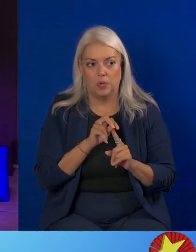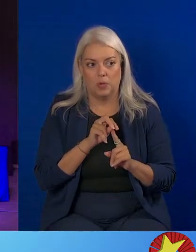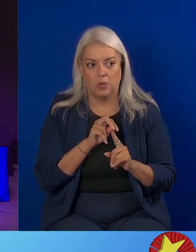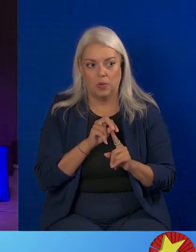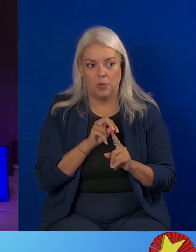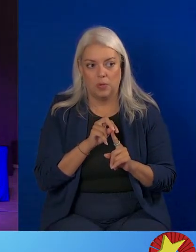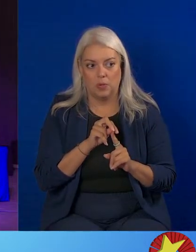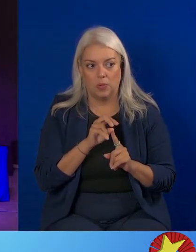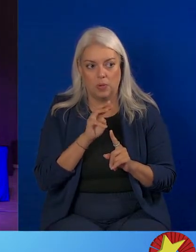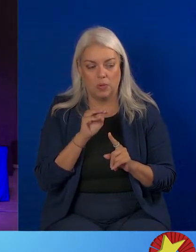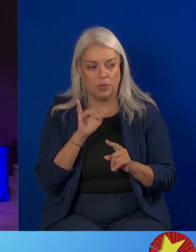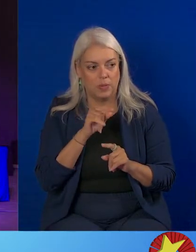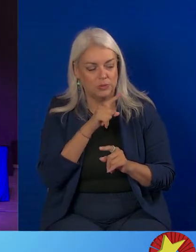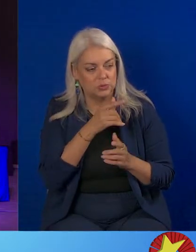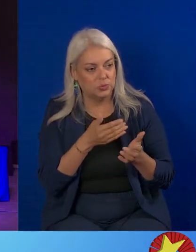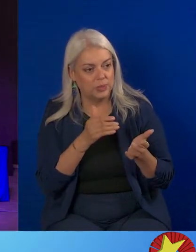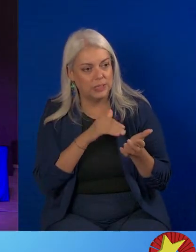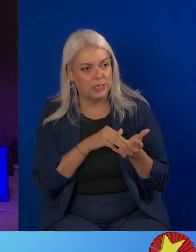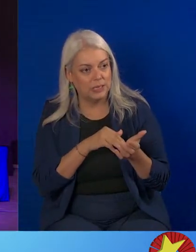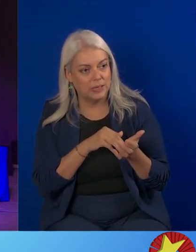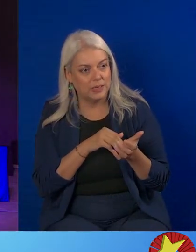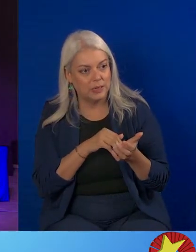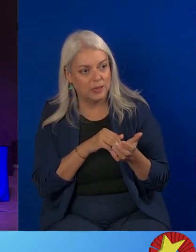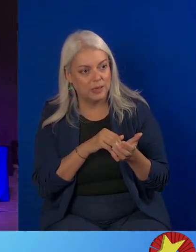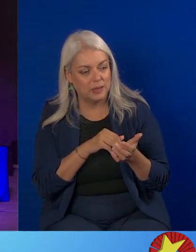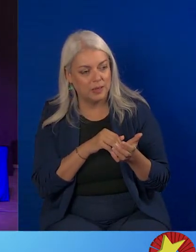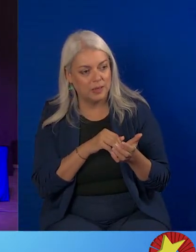And Maria, that's you again. Yes,